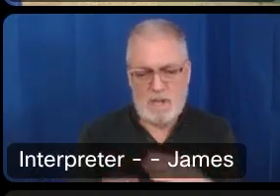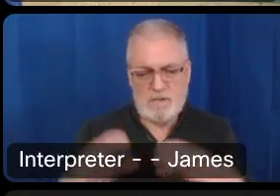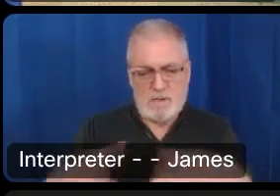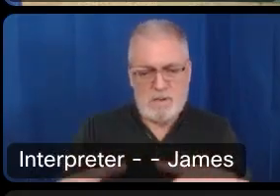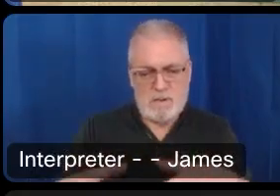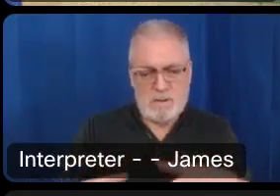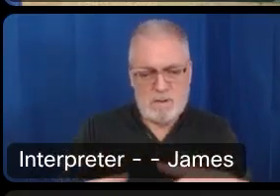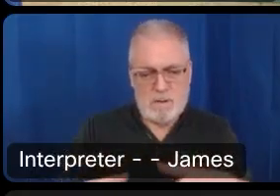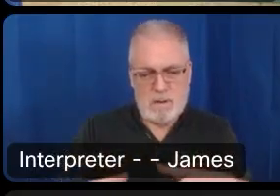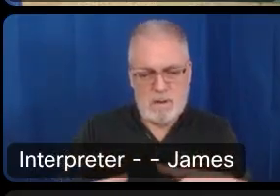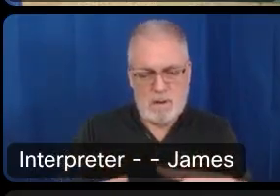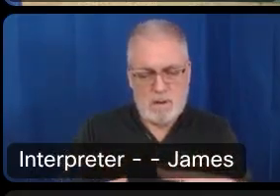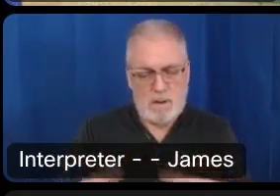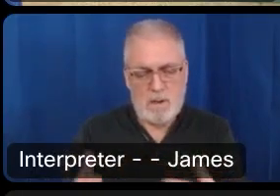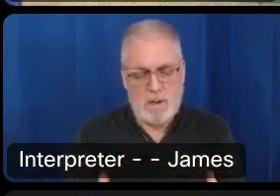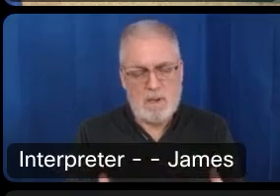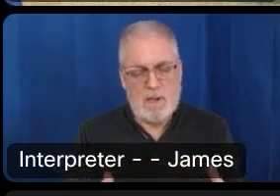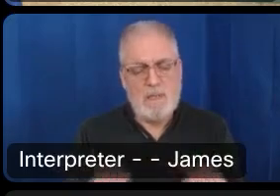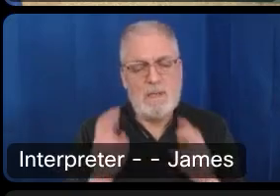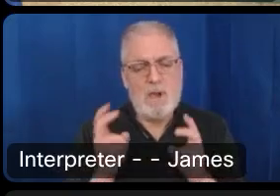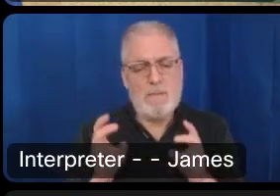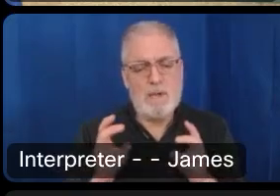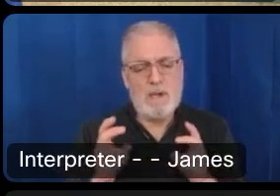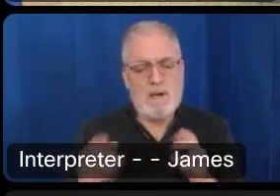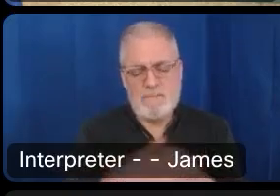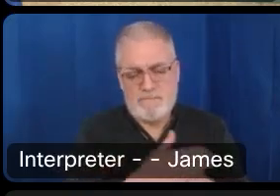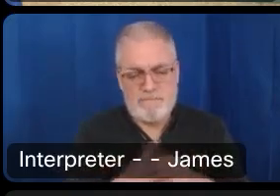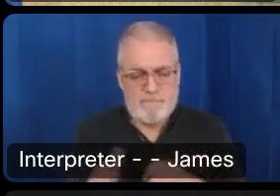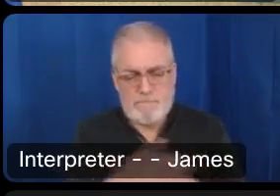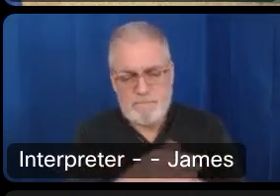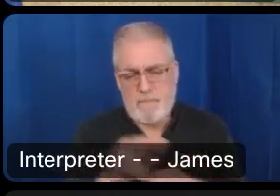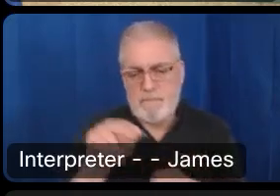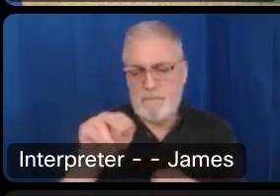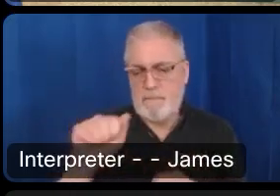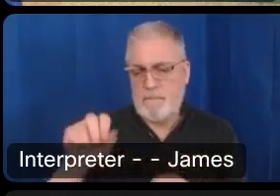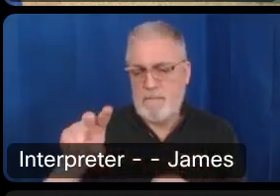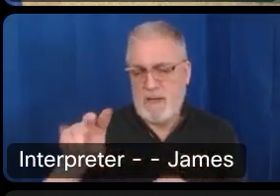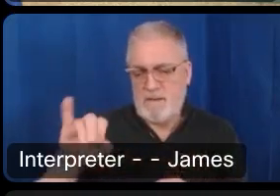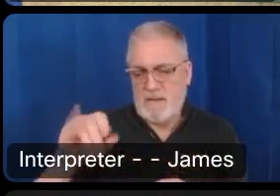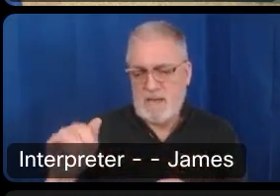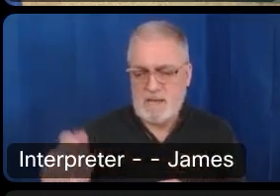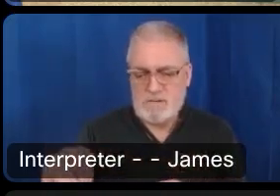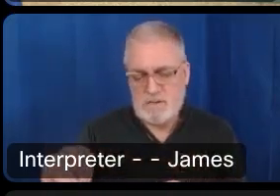the topic of navigation came up earlier in terms of access to services. So thank you for that, Chris.